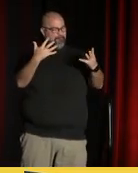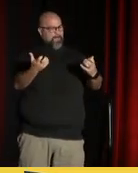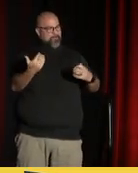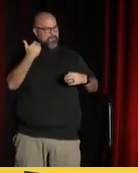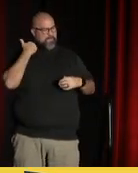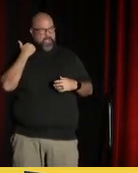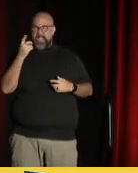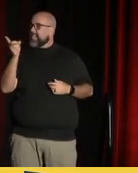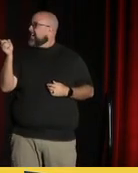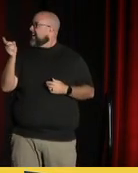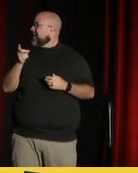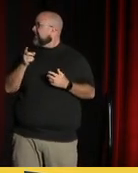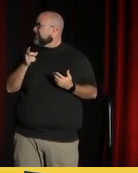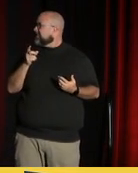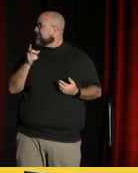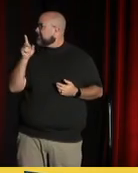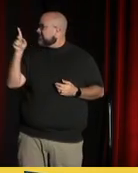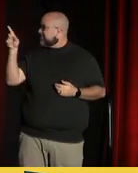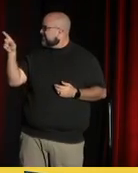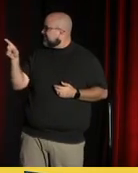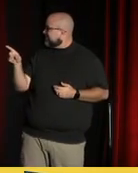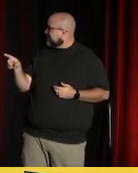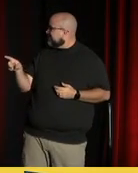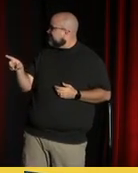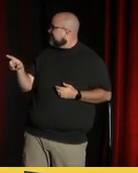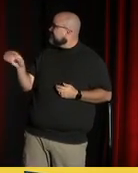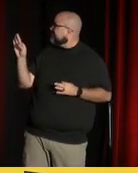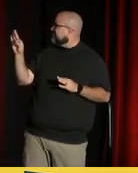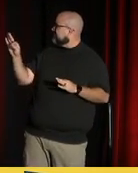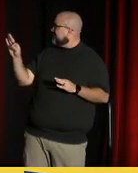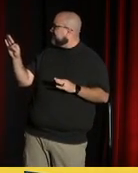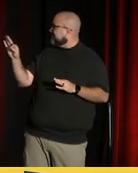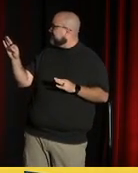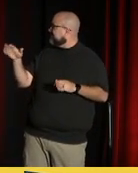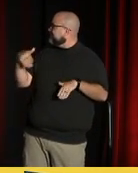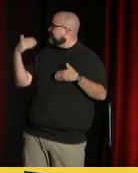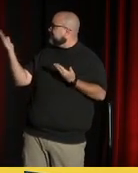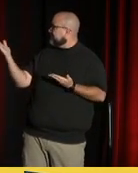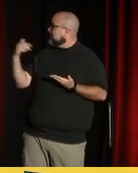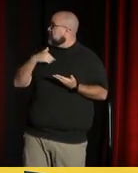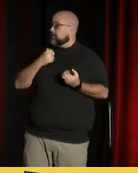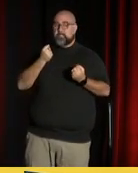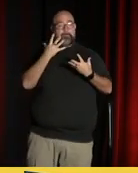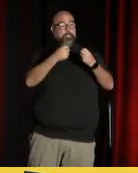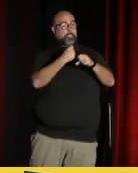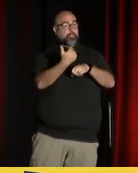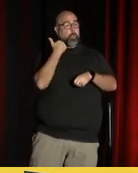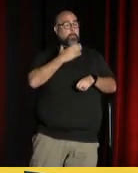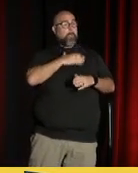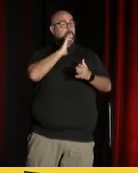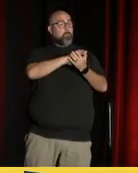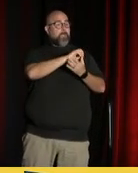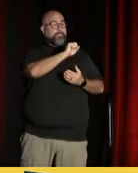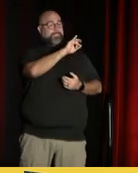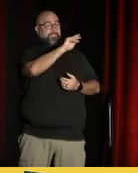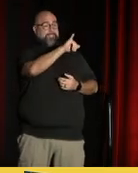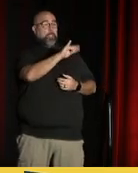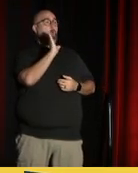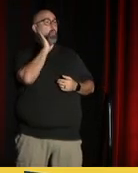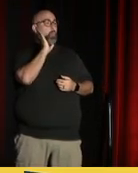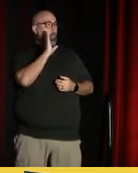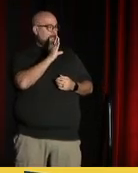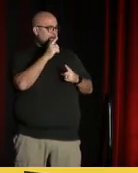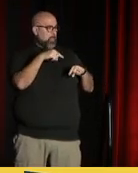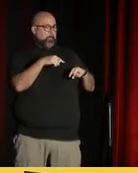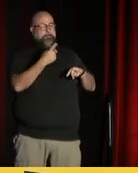I got one. So let me just pump through that one and we'll get to there. Years ago, my wife Cindy, who was going to be here and